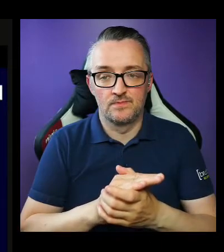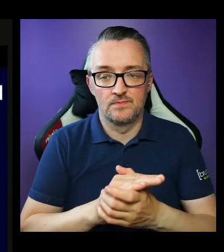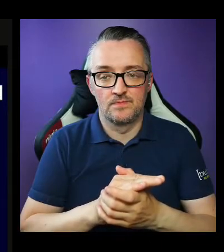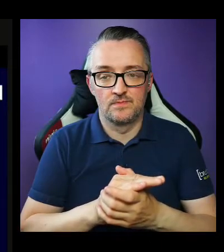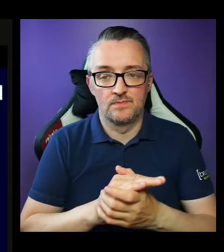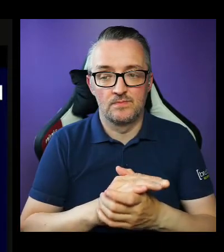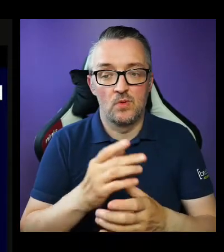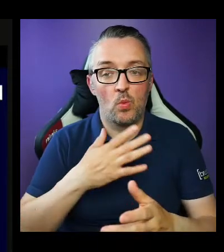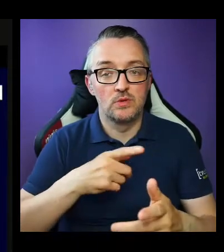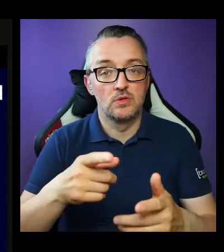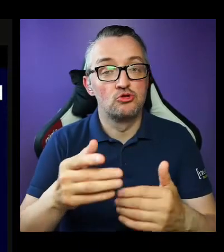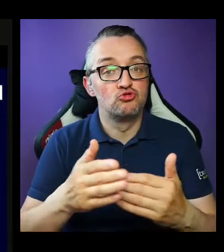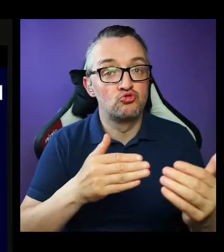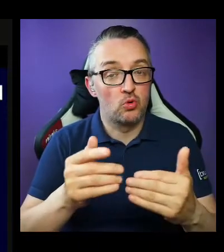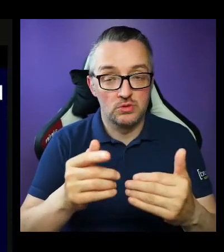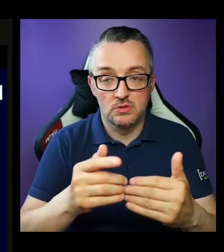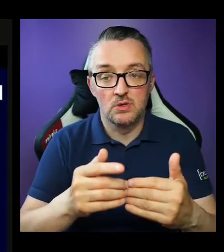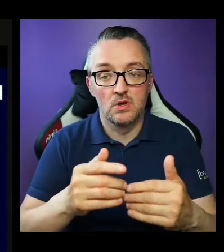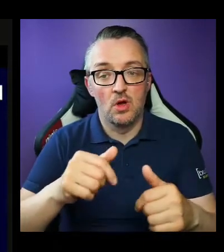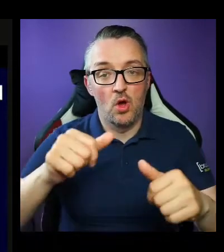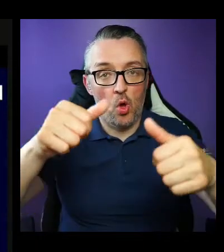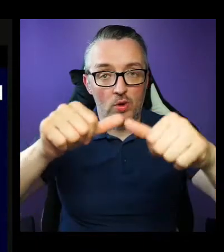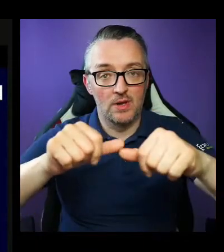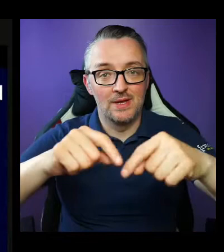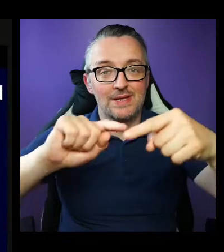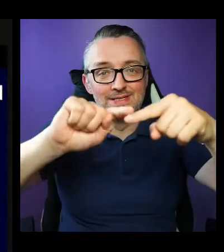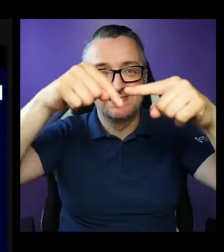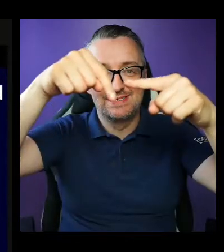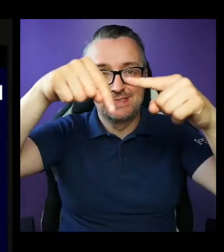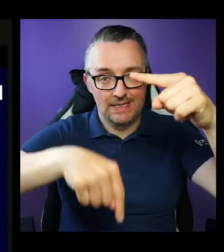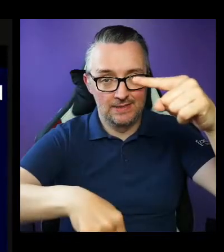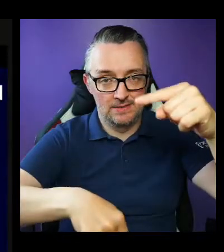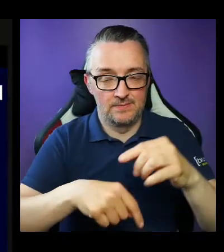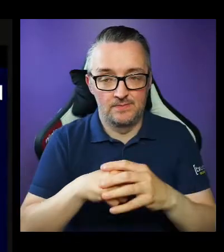And we wanted the list to be order descending.